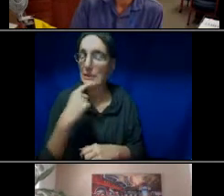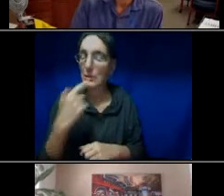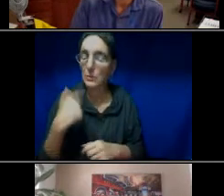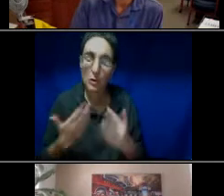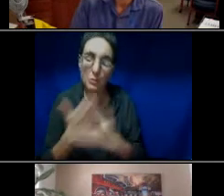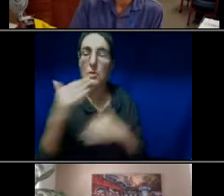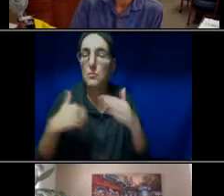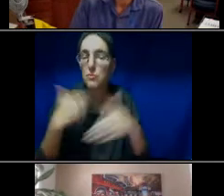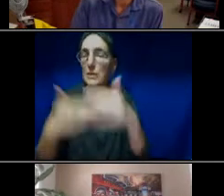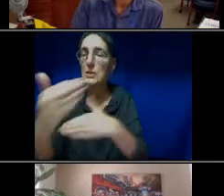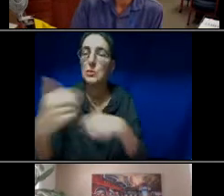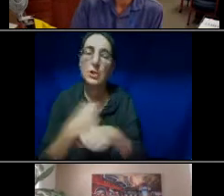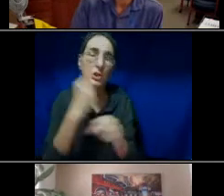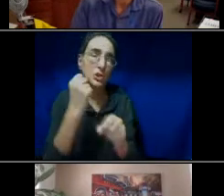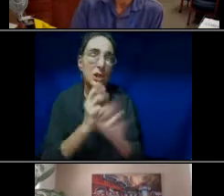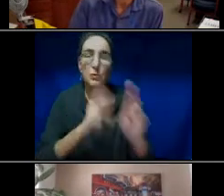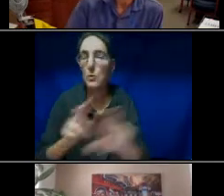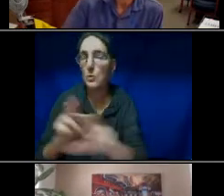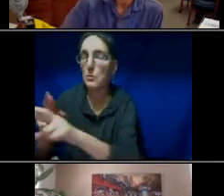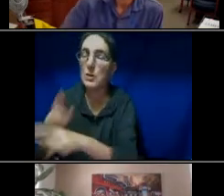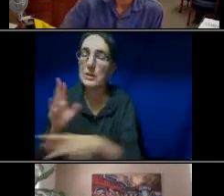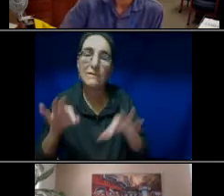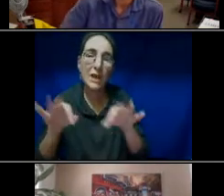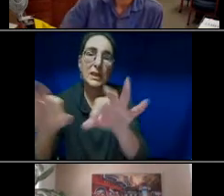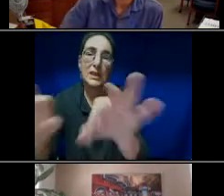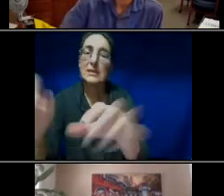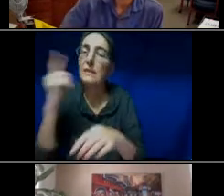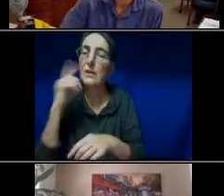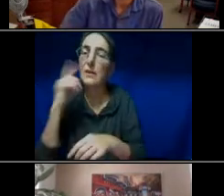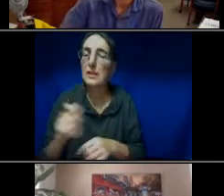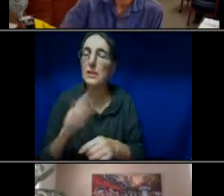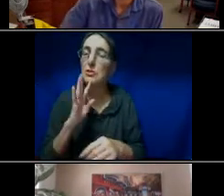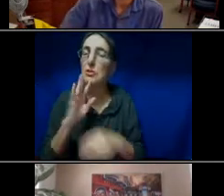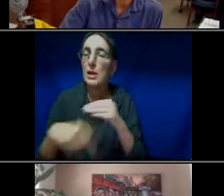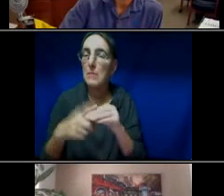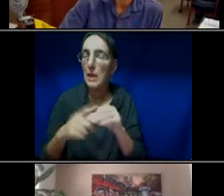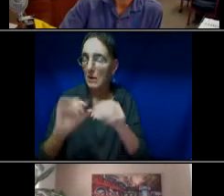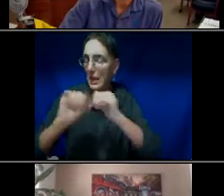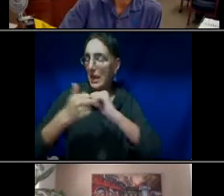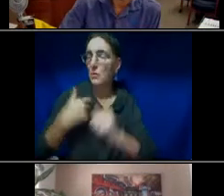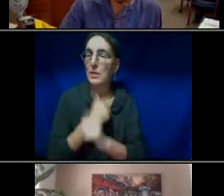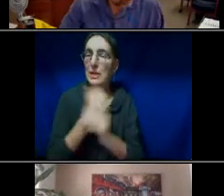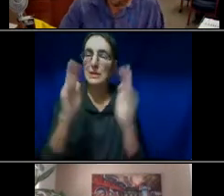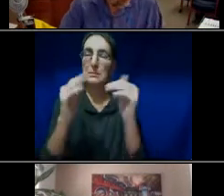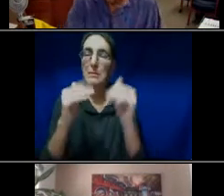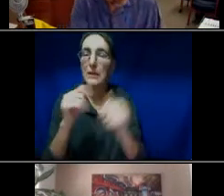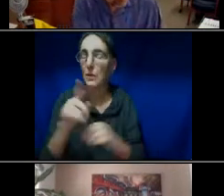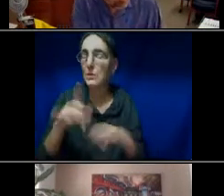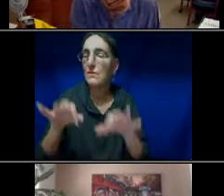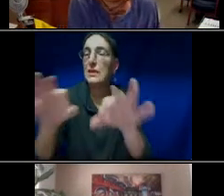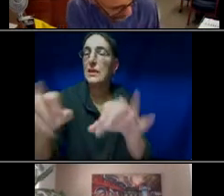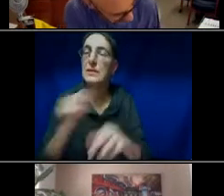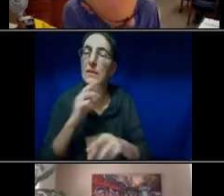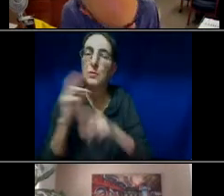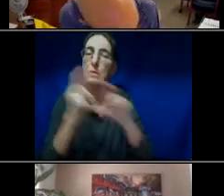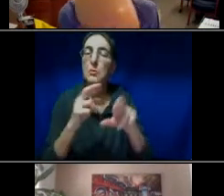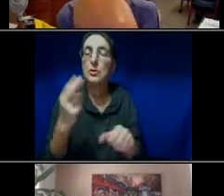going to generate a report and some findings, I think we need to talk about how we expect those findings in that report to be